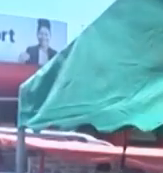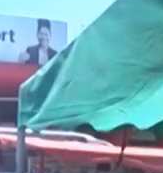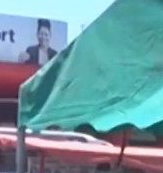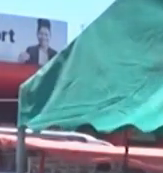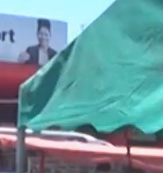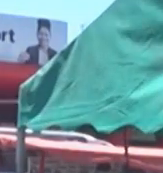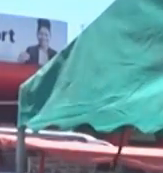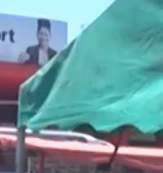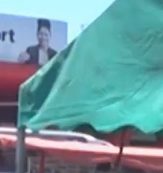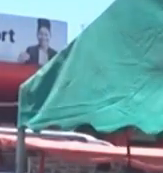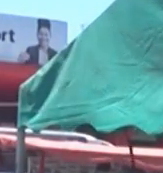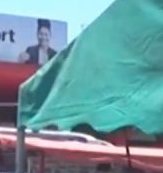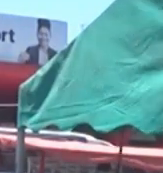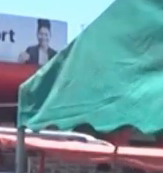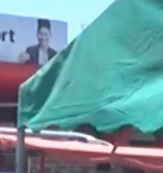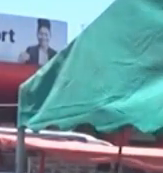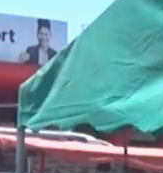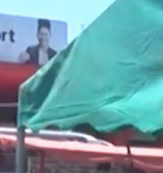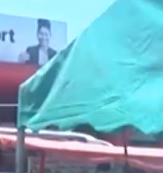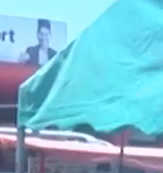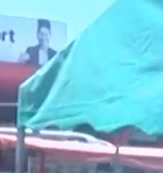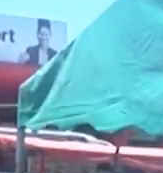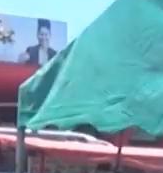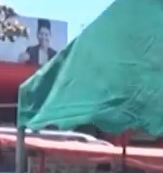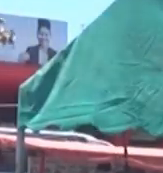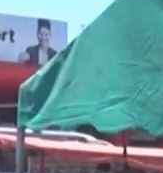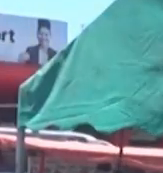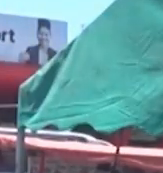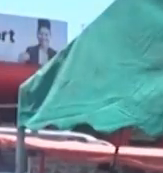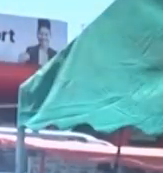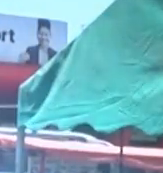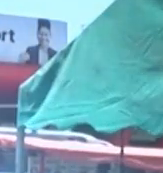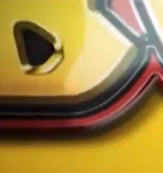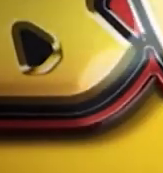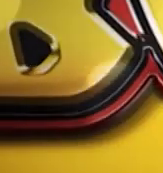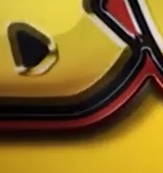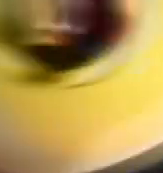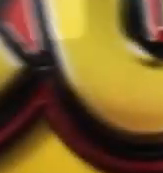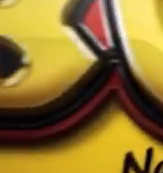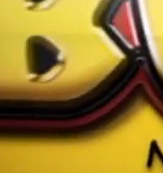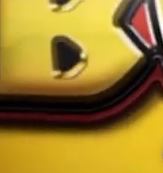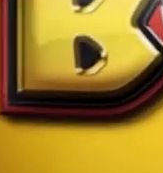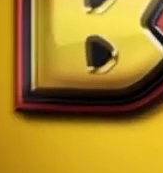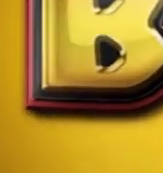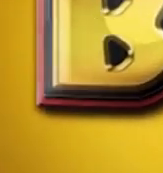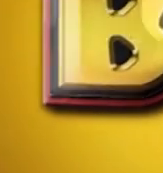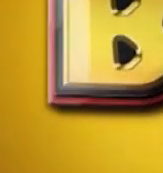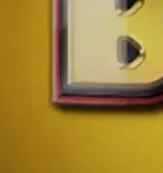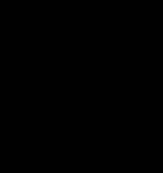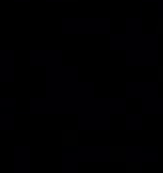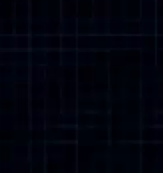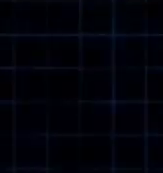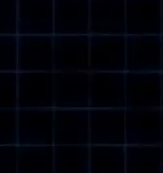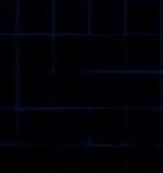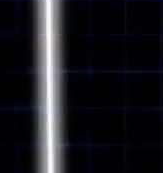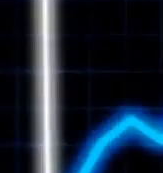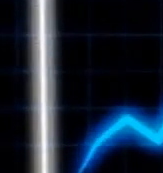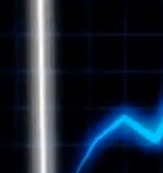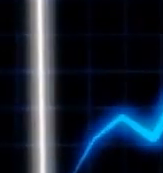Bula, ang gonoa, ilutoka, lutalita ka ng Bula FM, bertini number 2 NSR. Bula FM, number 2 NSR.